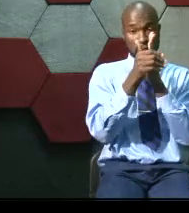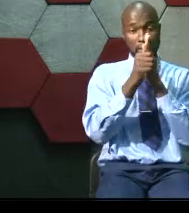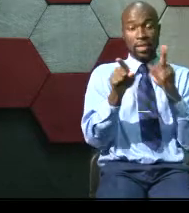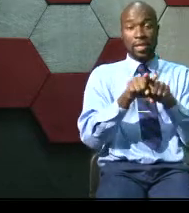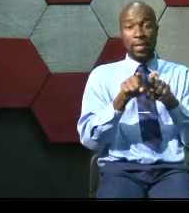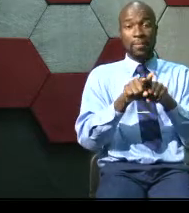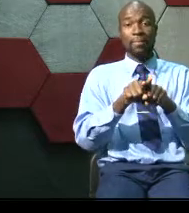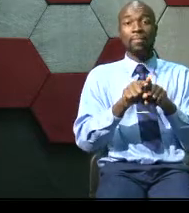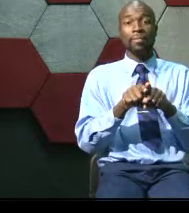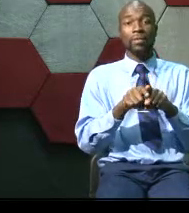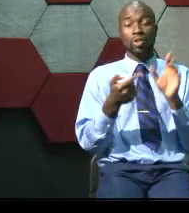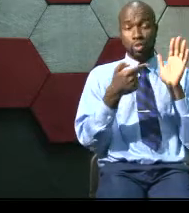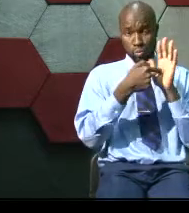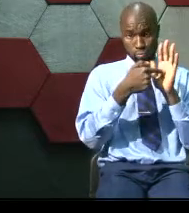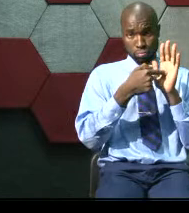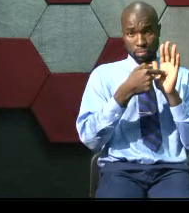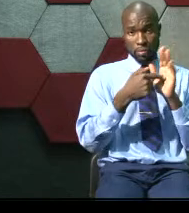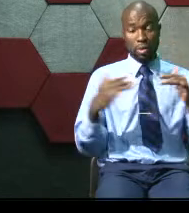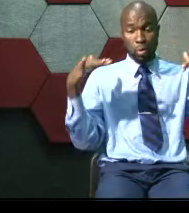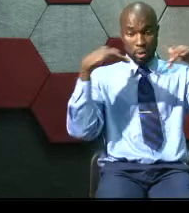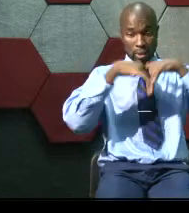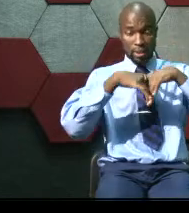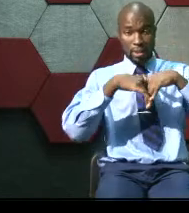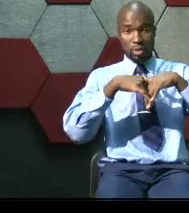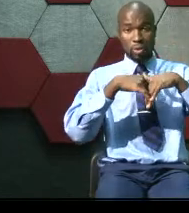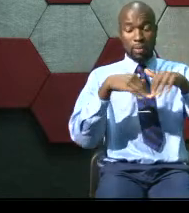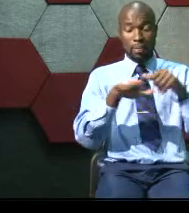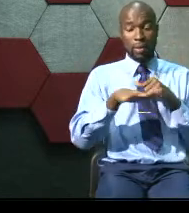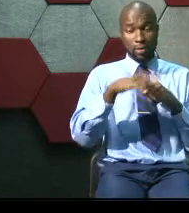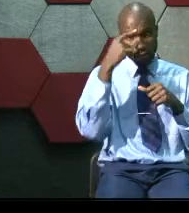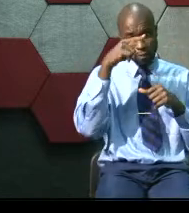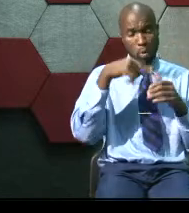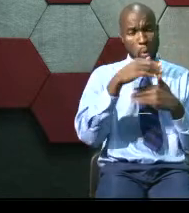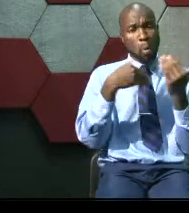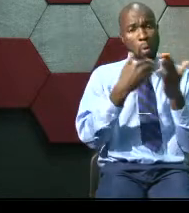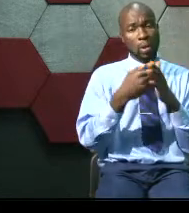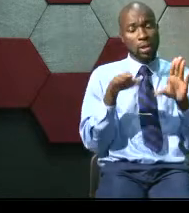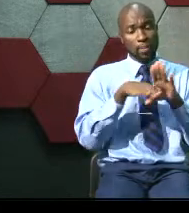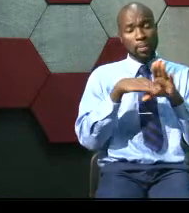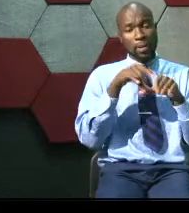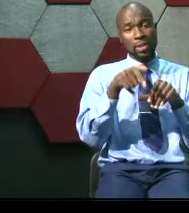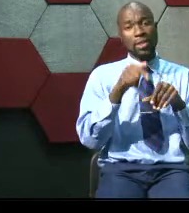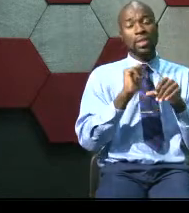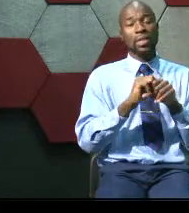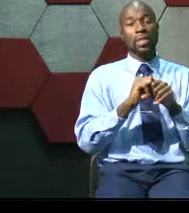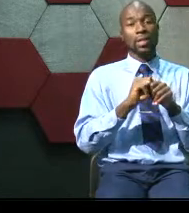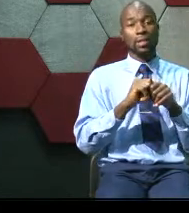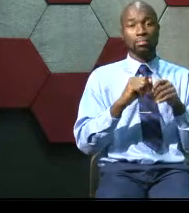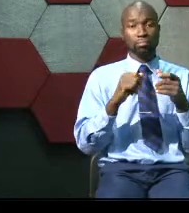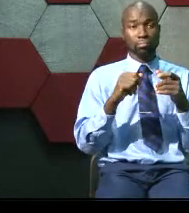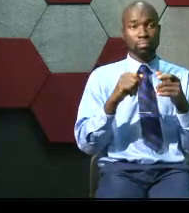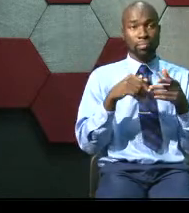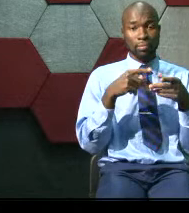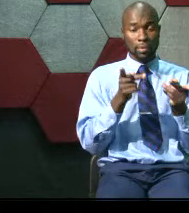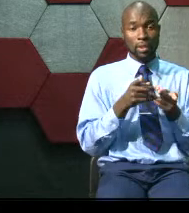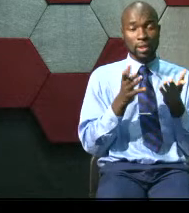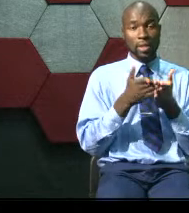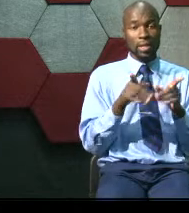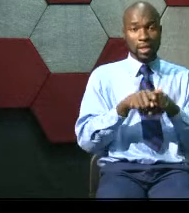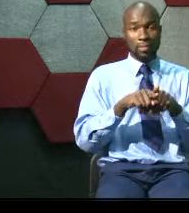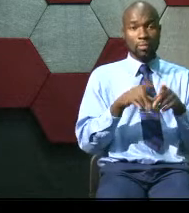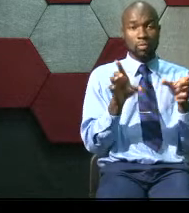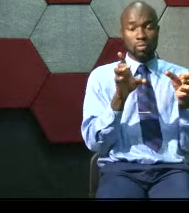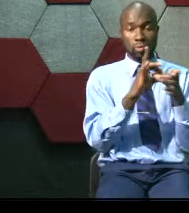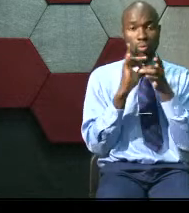a congregation place for all partners in the STEM ecosystem to interact and collaborate for